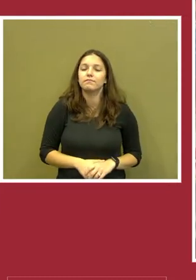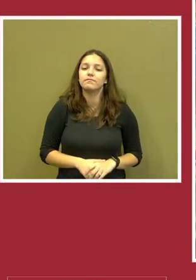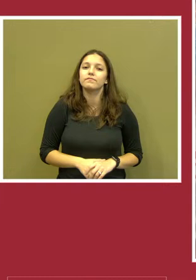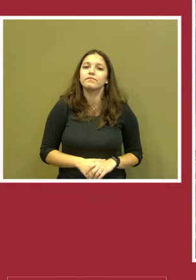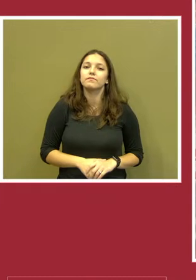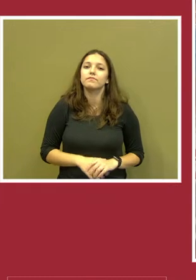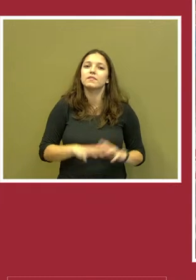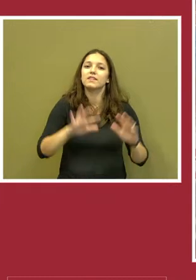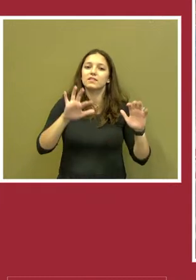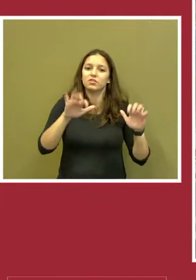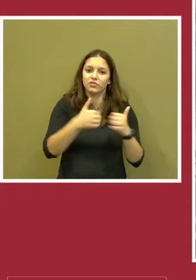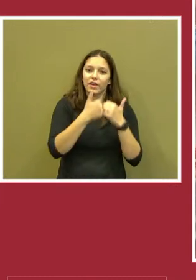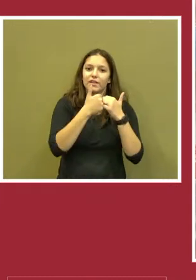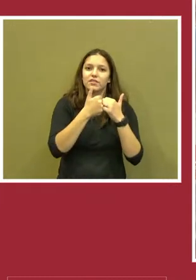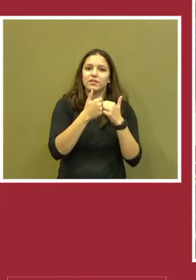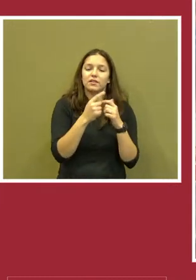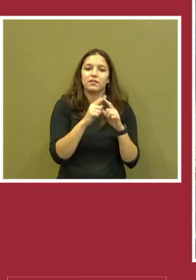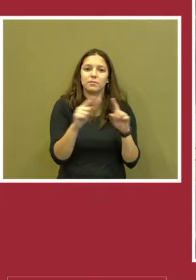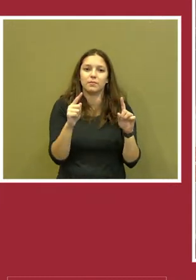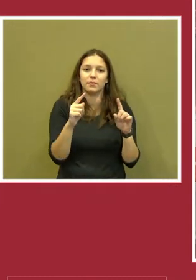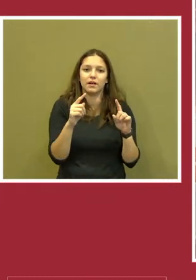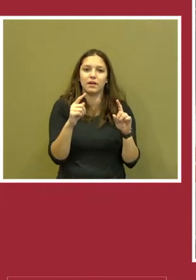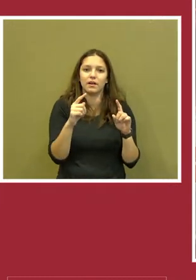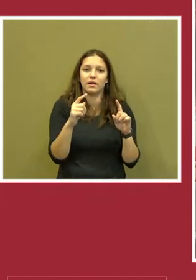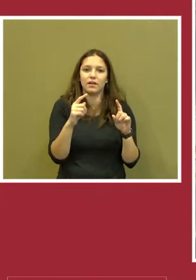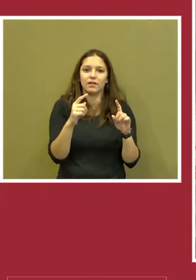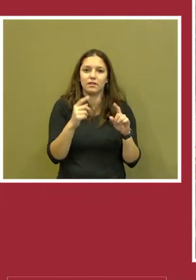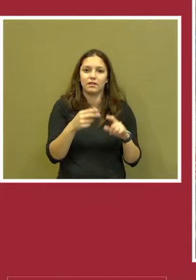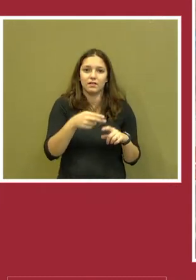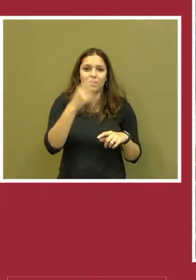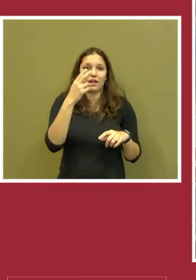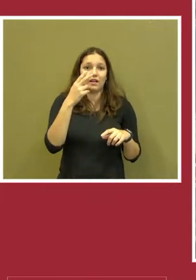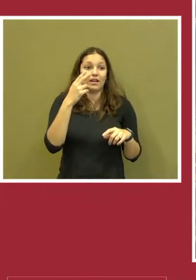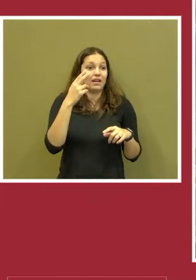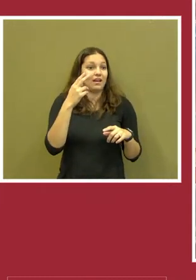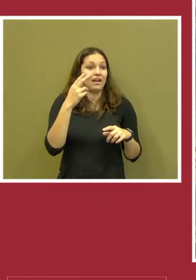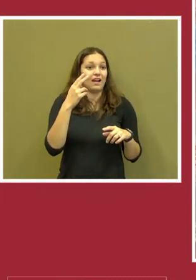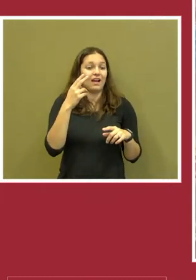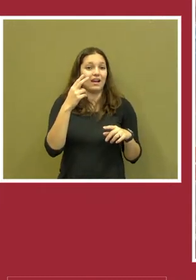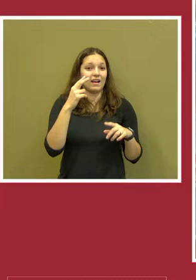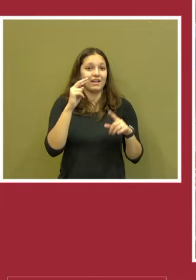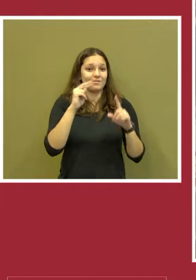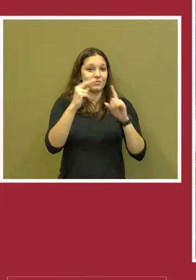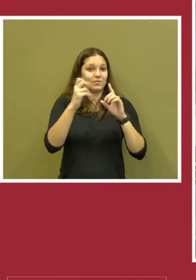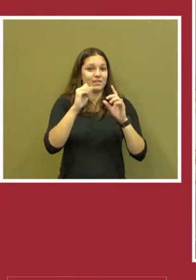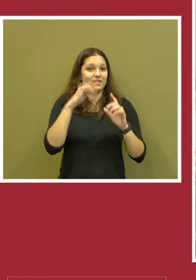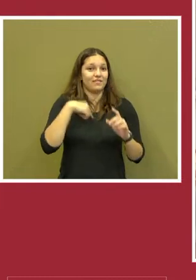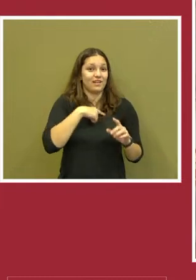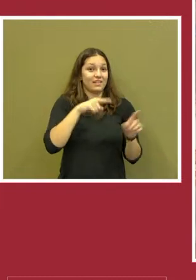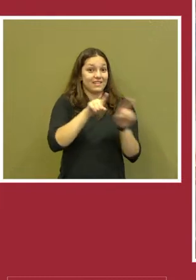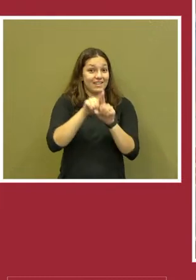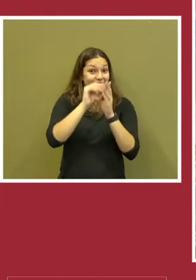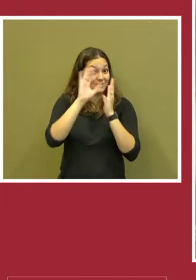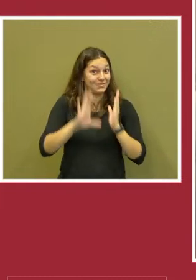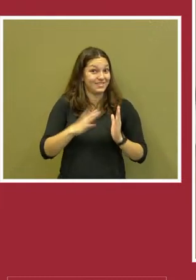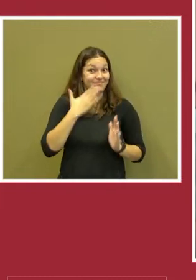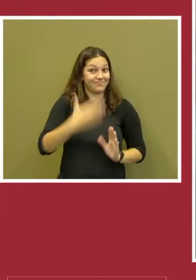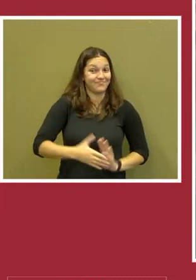which is challenging, but also speaks very highly of us as students. Thank you.